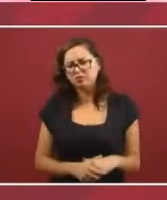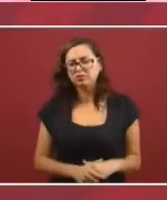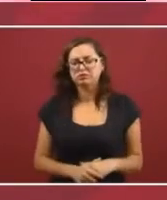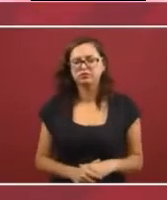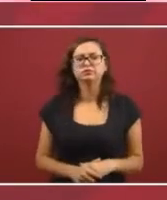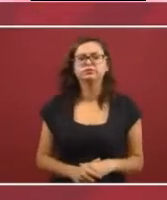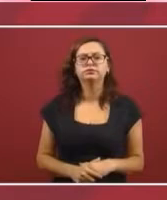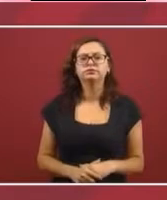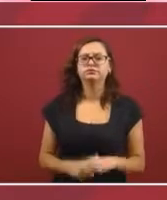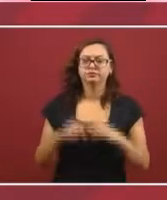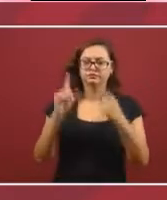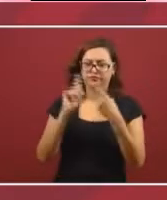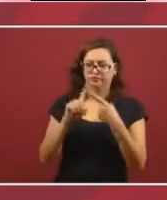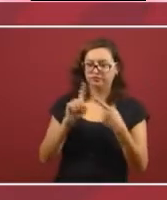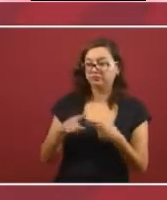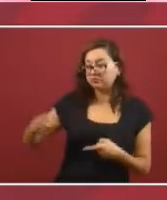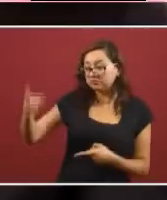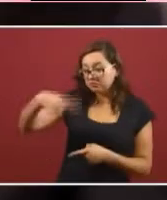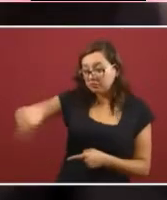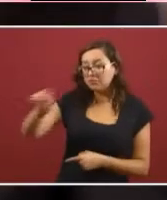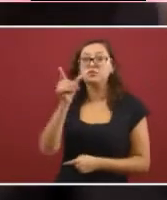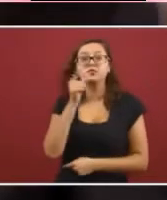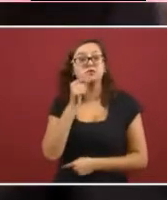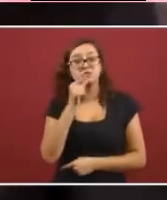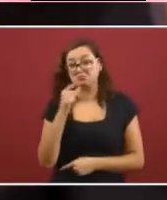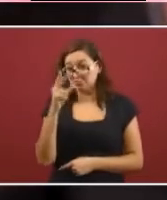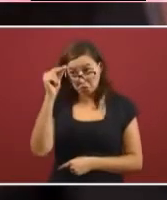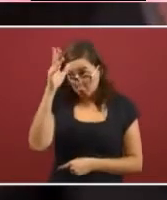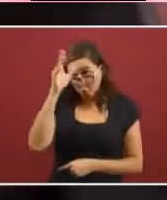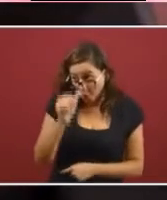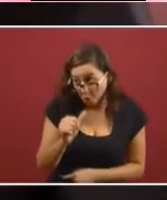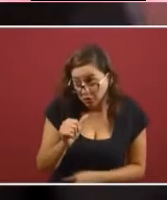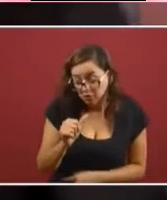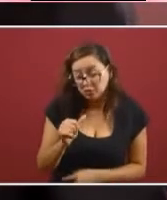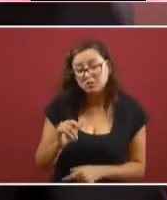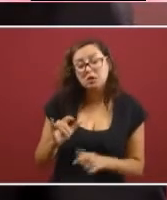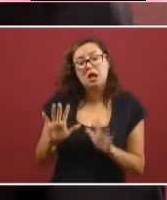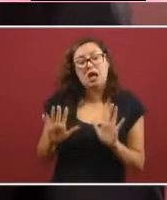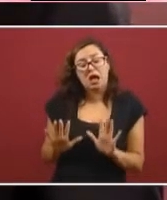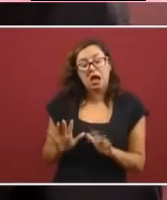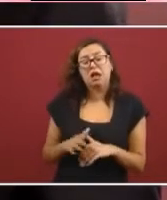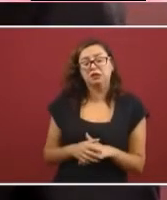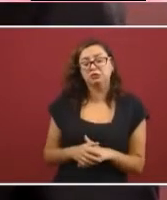those that do not accept, they're within their rights not to accept.